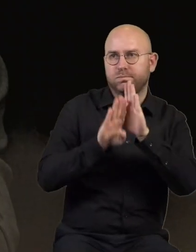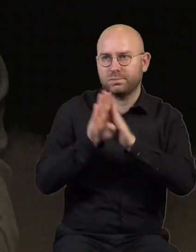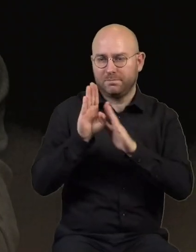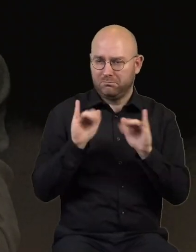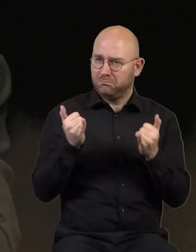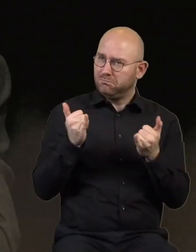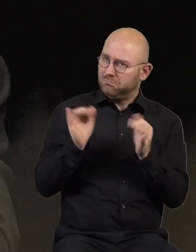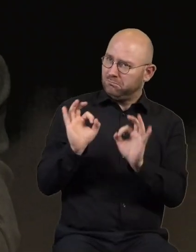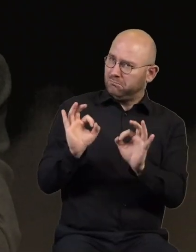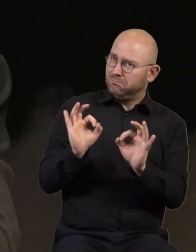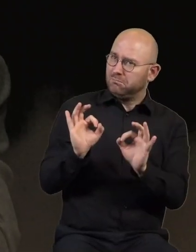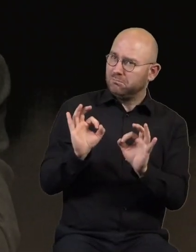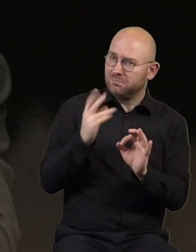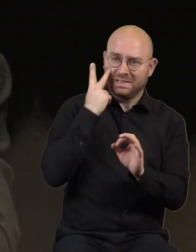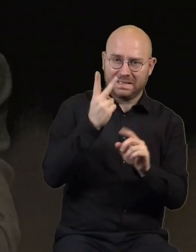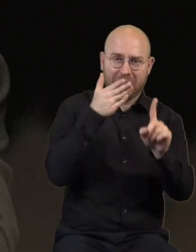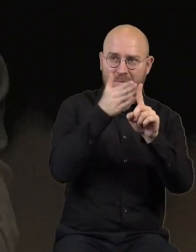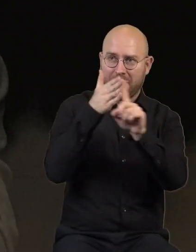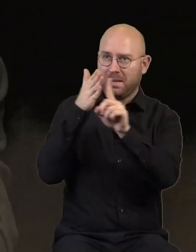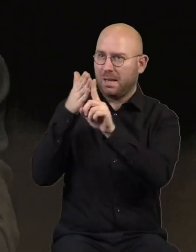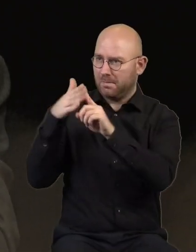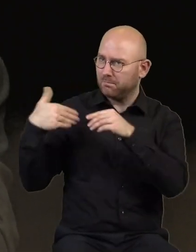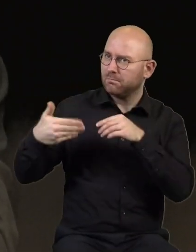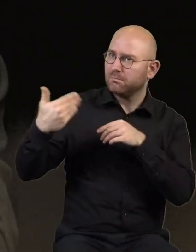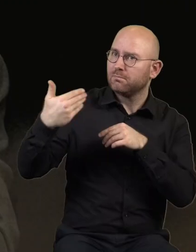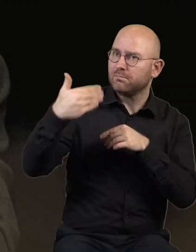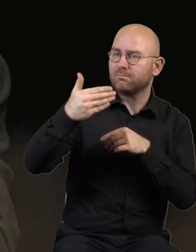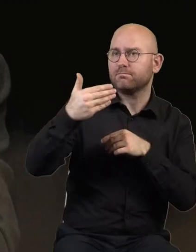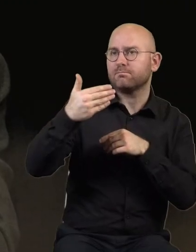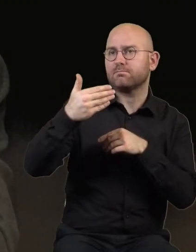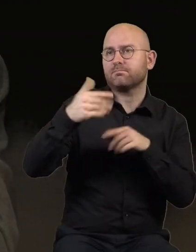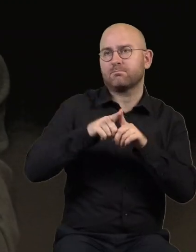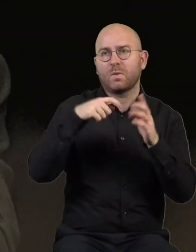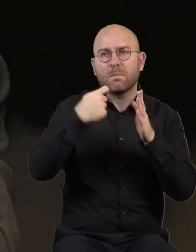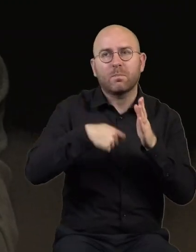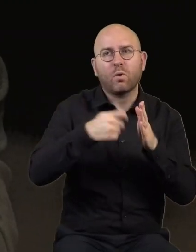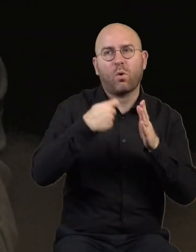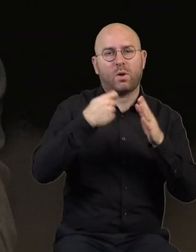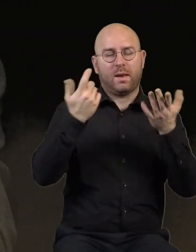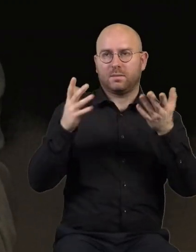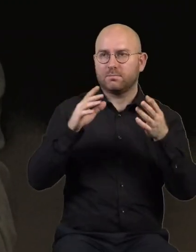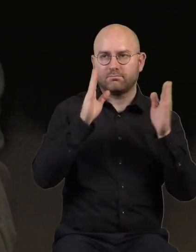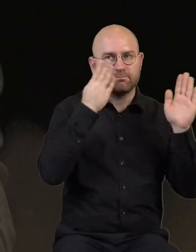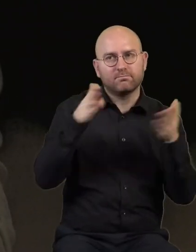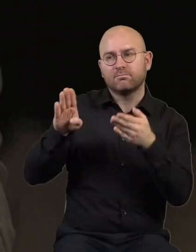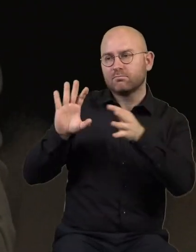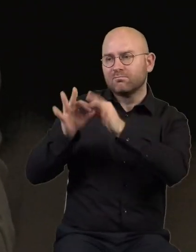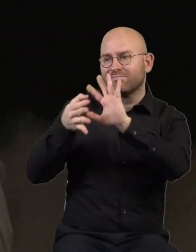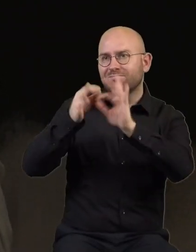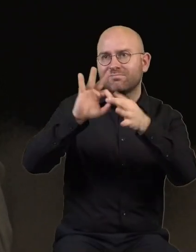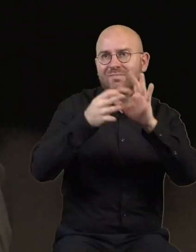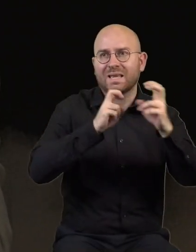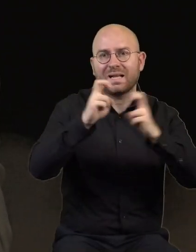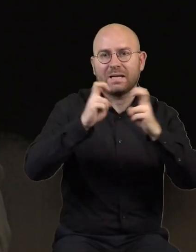transport networks, included sustainability, and now of course security and sustainability and resilience is